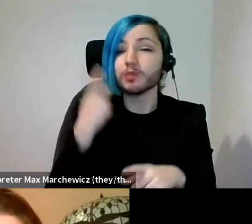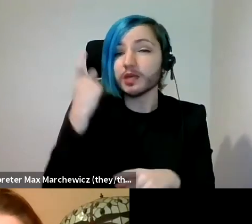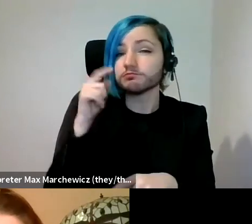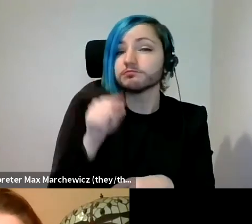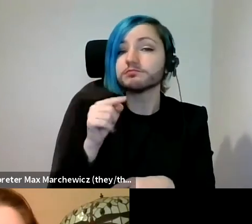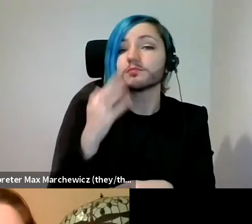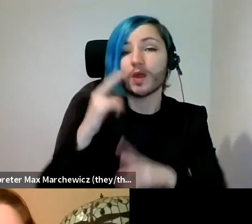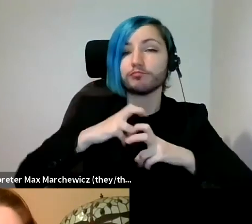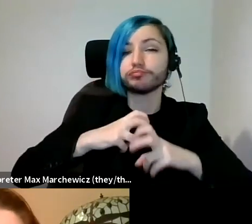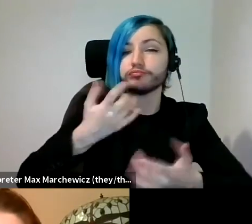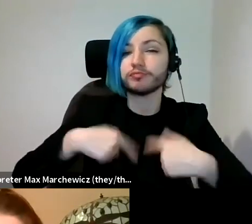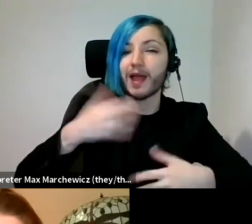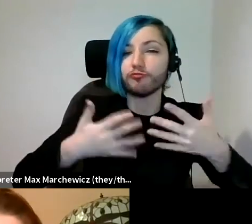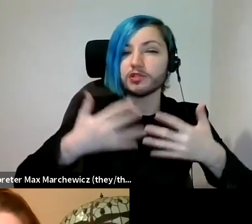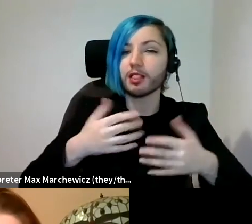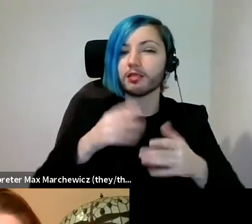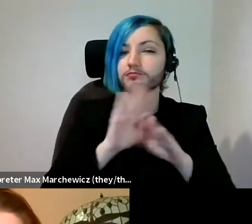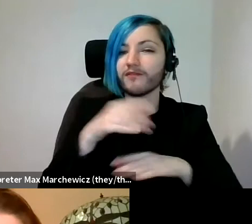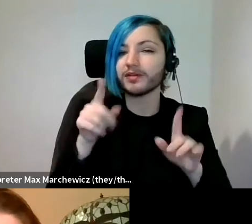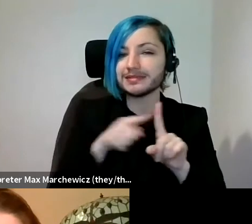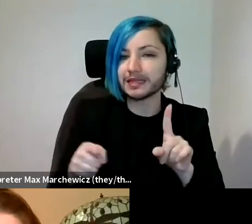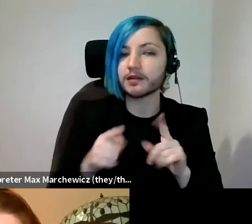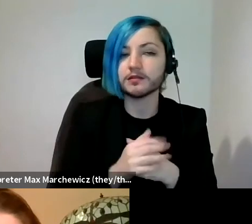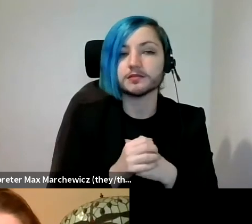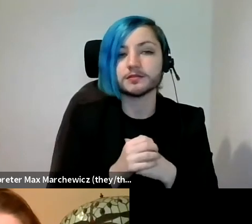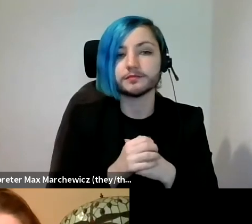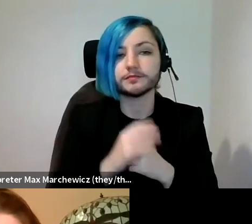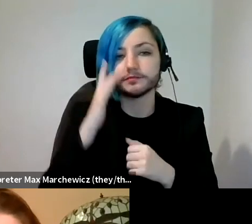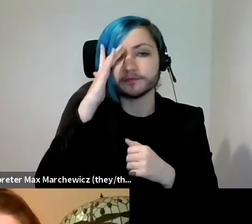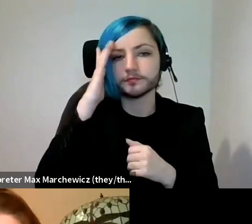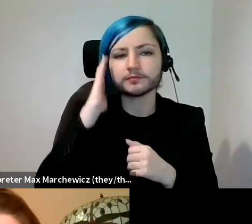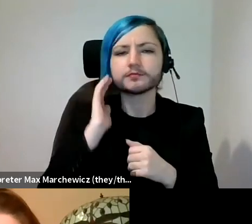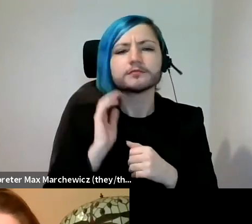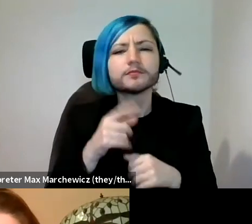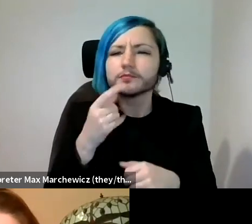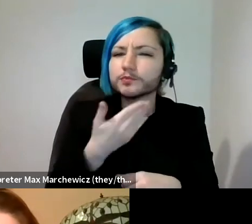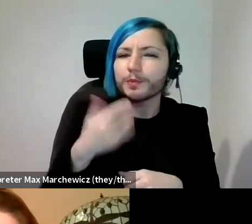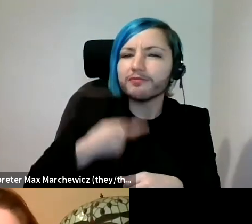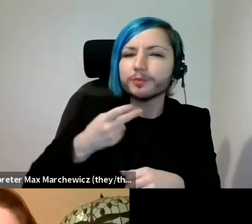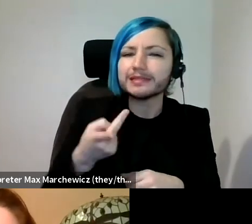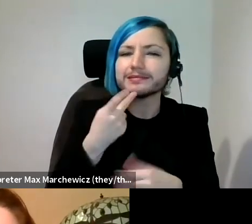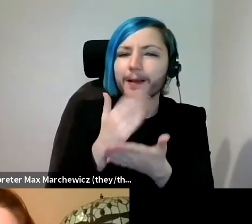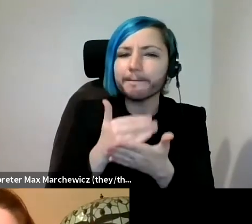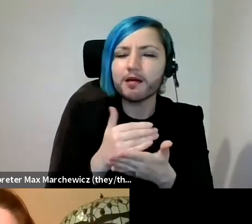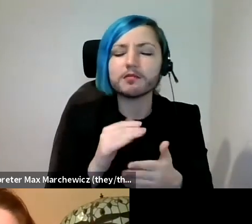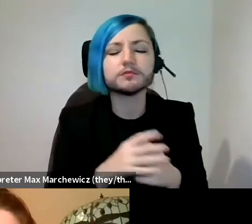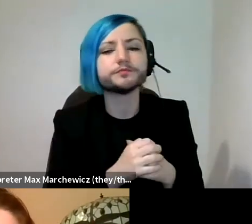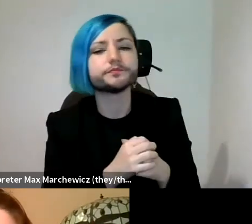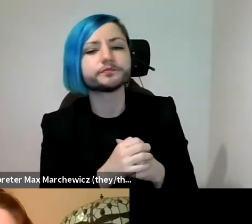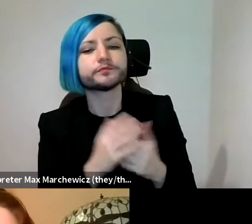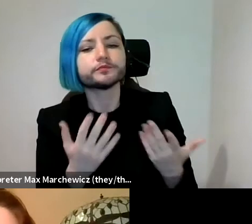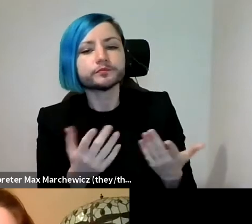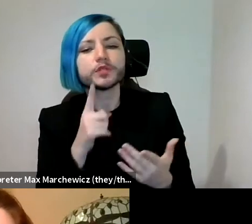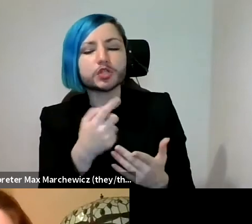we do the analysis of our signals. Can you ask the second part of that about energy? And so if does